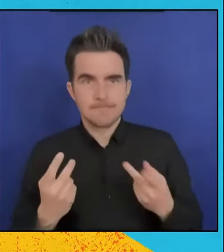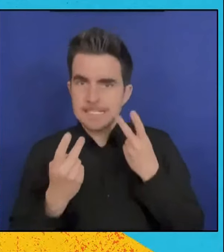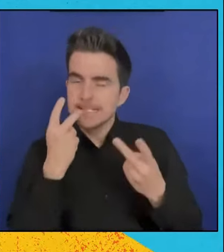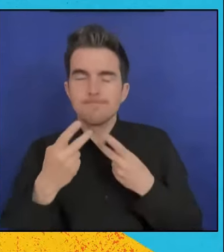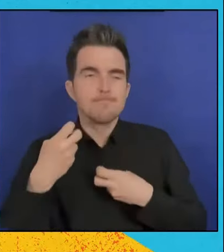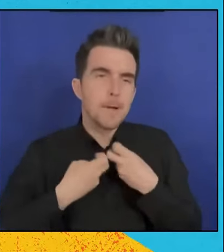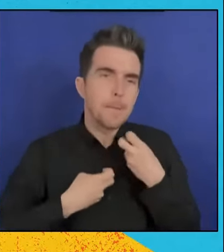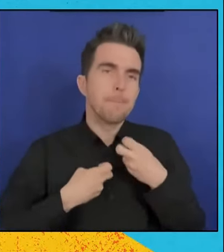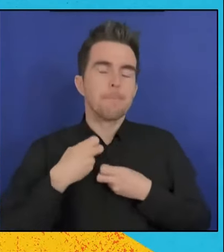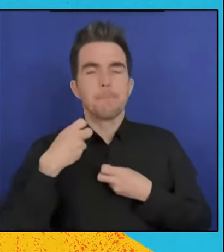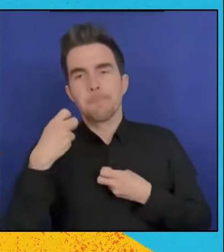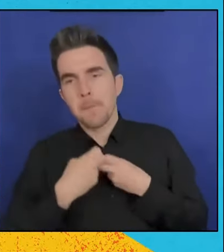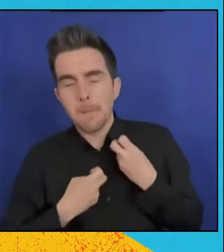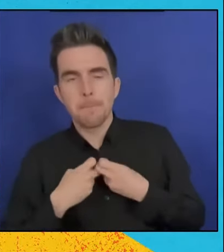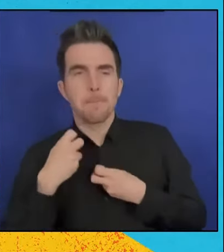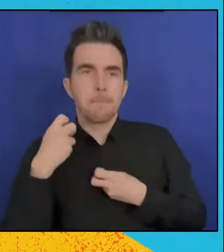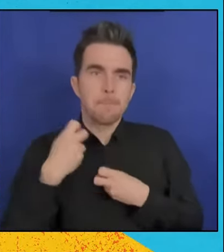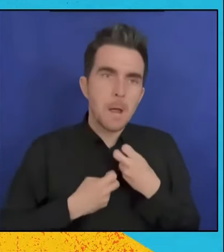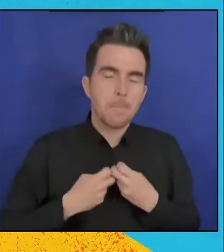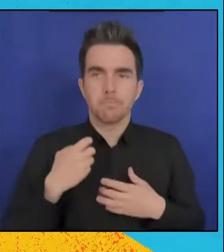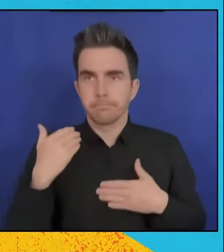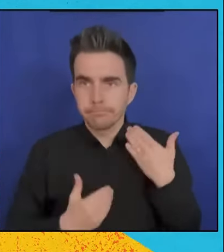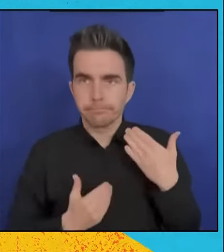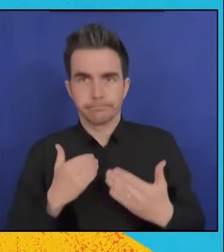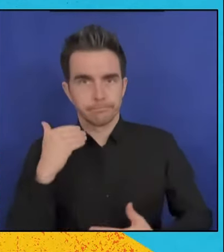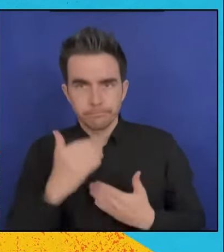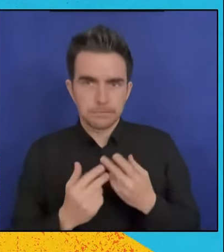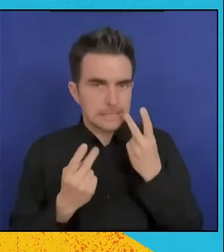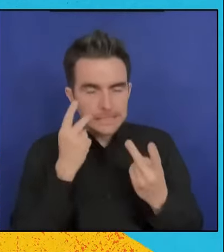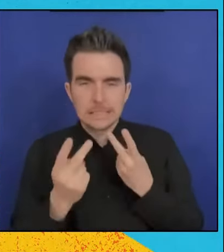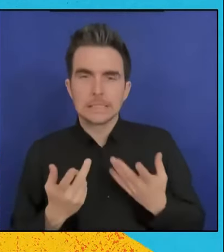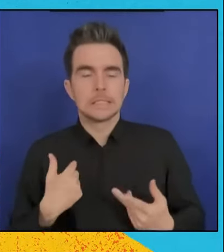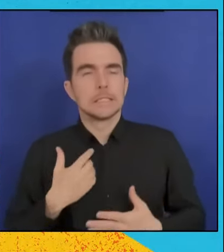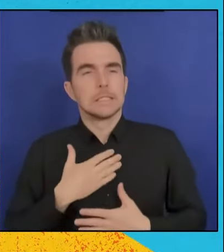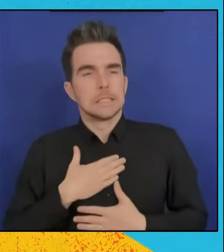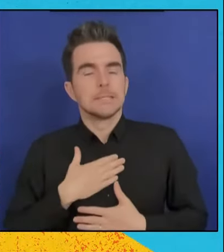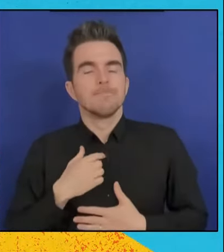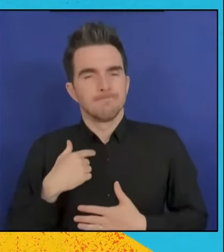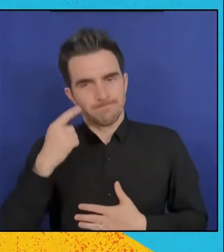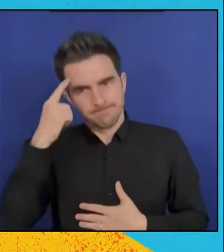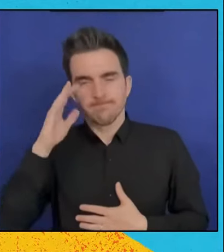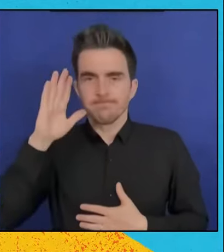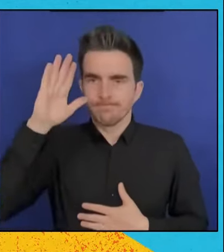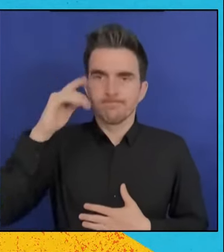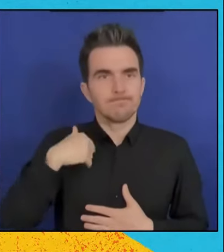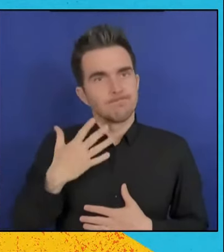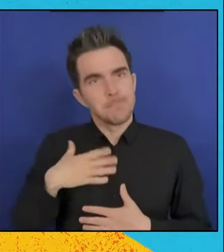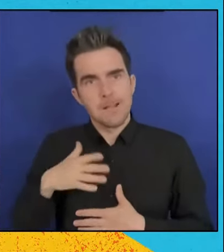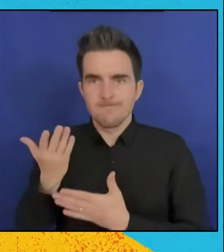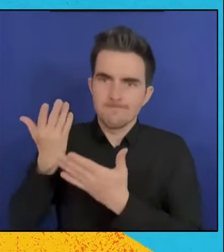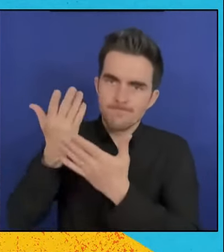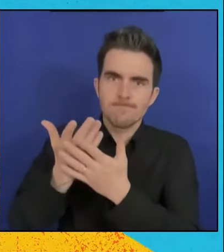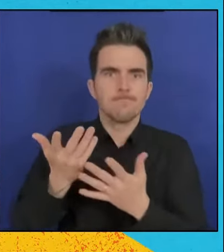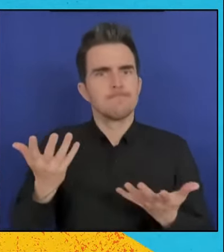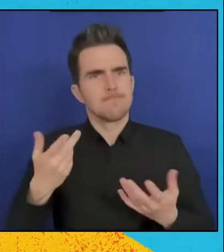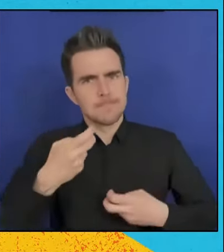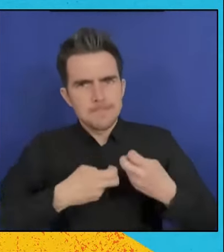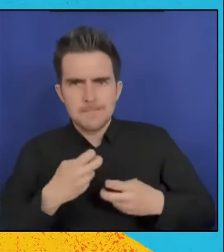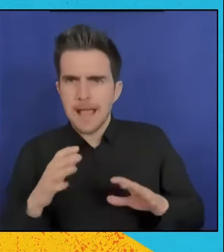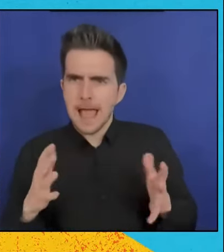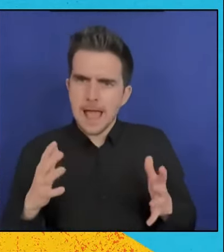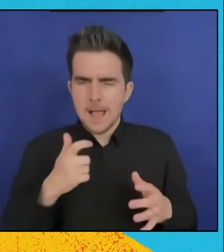of art and artistic learning to educate the general populace. This should come in accessible multiple